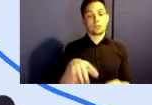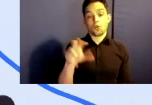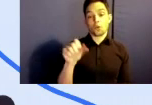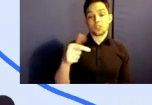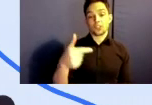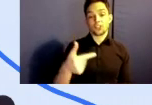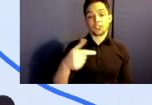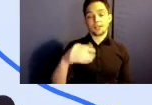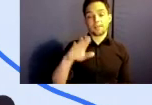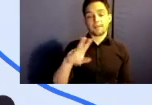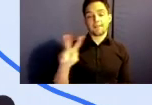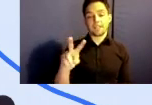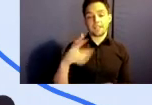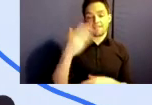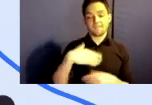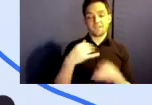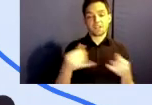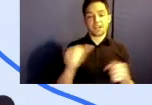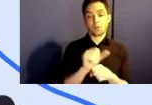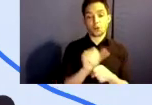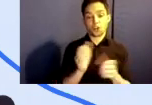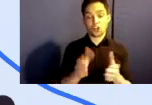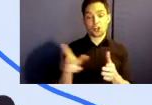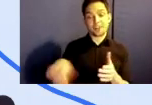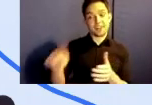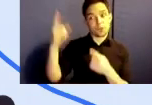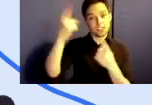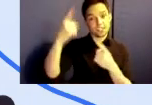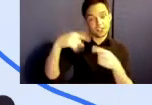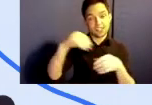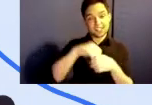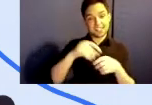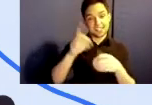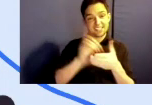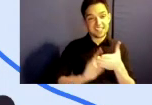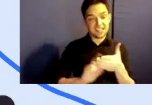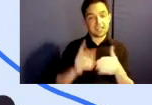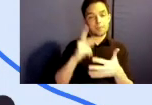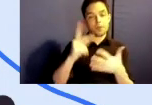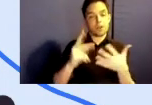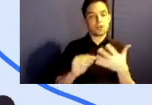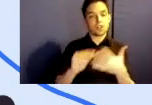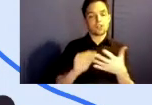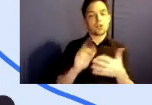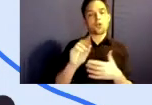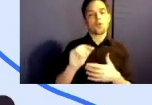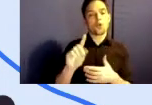especially GBV frontline workers, considered in the design of the prioritization roadmap? And if not, is